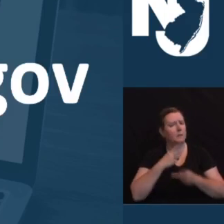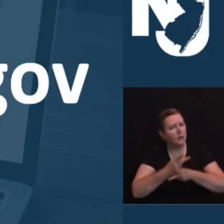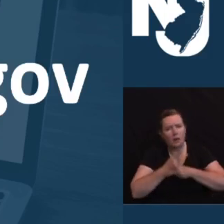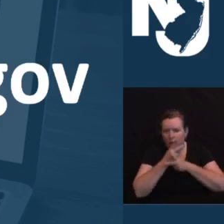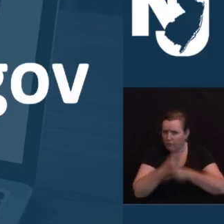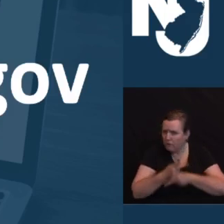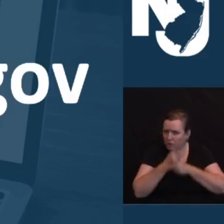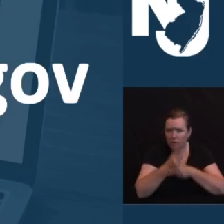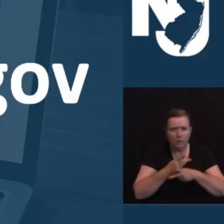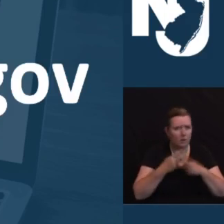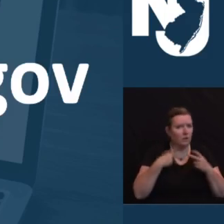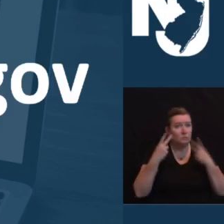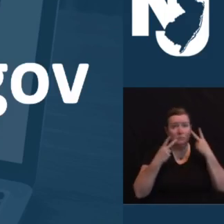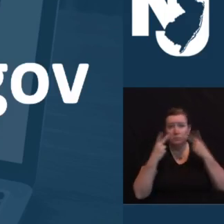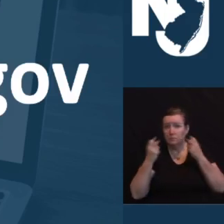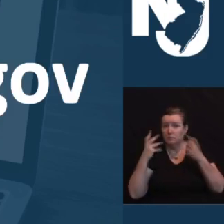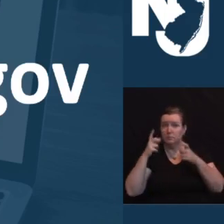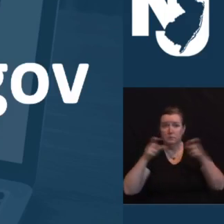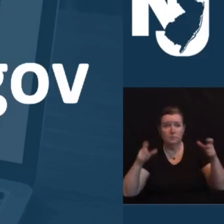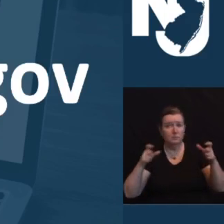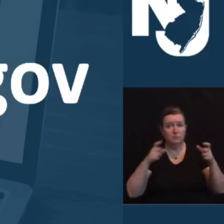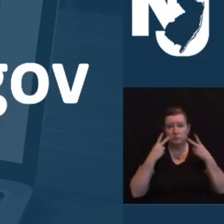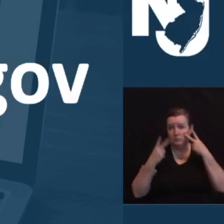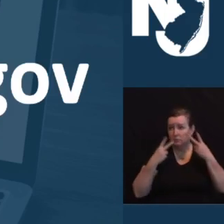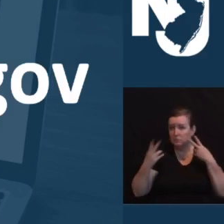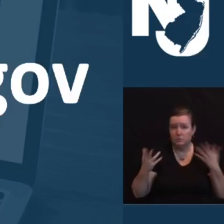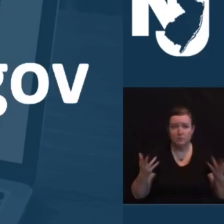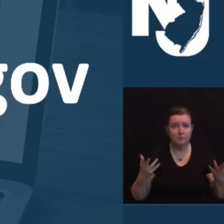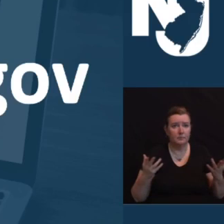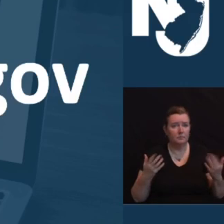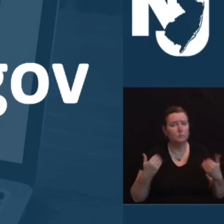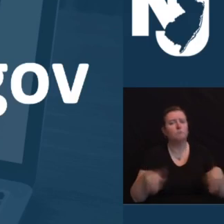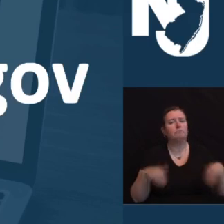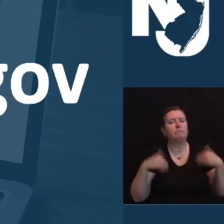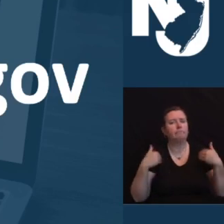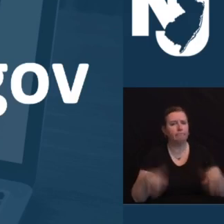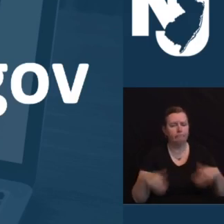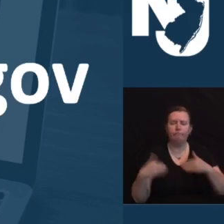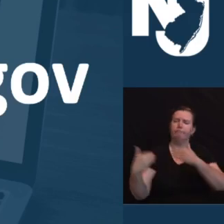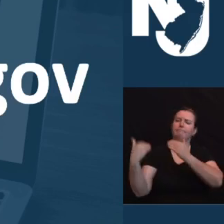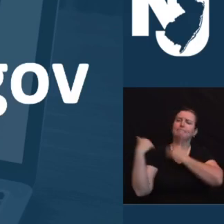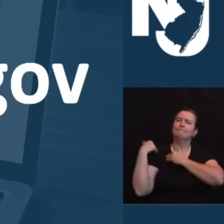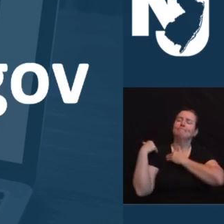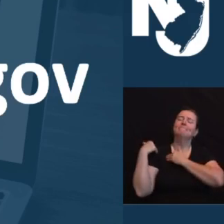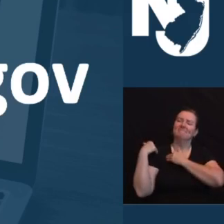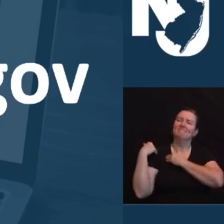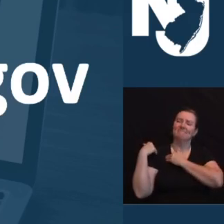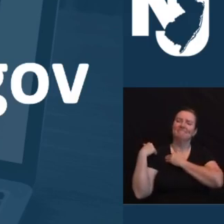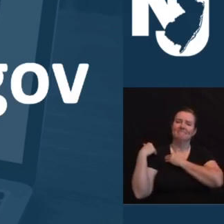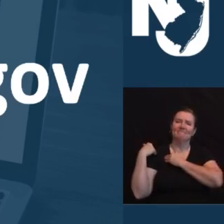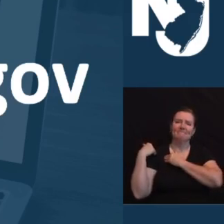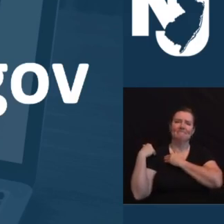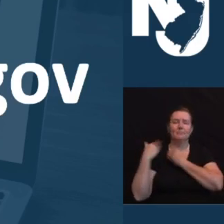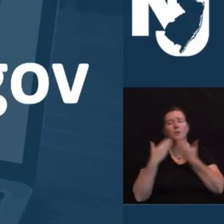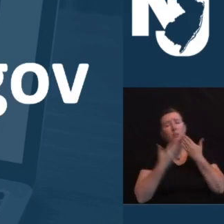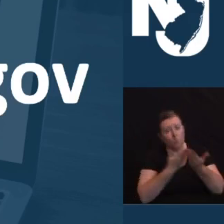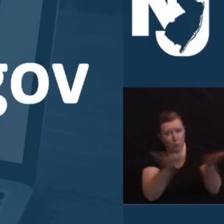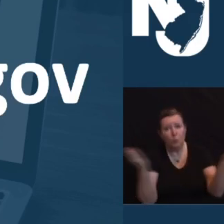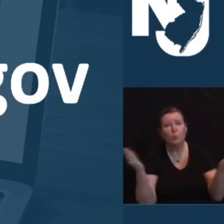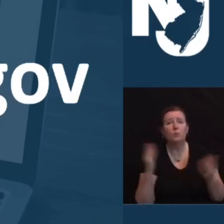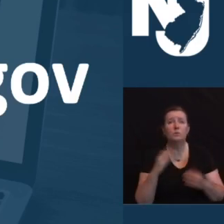many of you, by the millions, in fact, who have taken to heart your role and responsibility in this fight. And we all thank you for being model